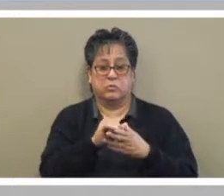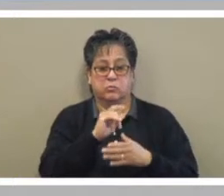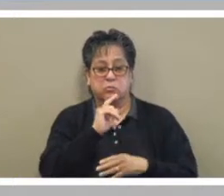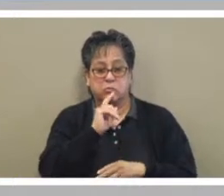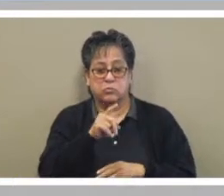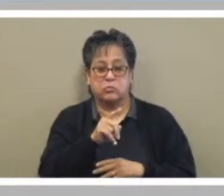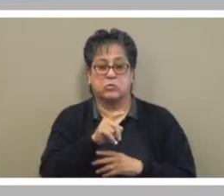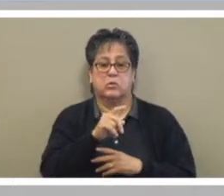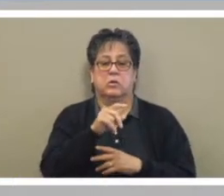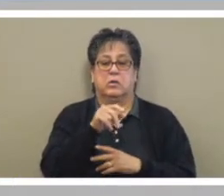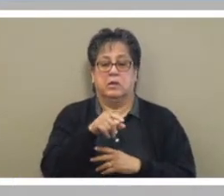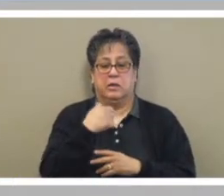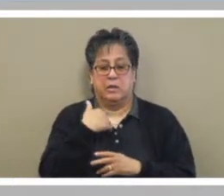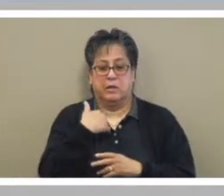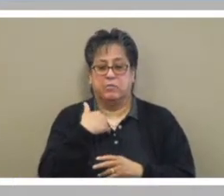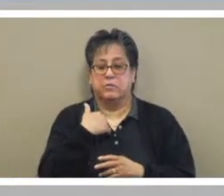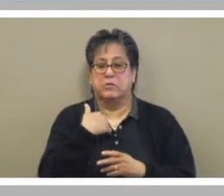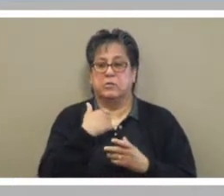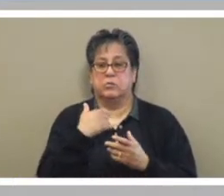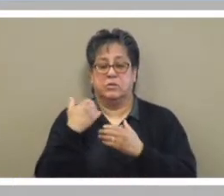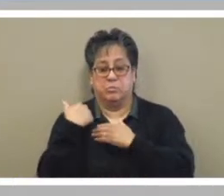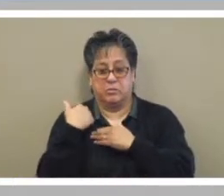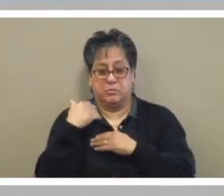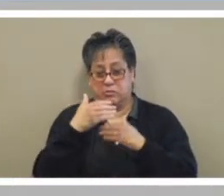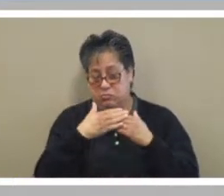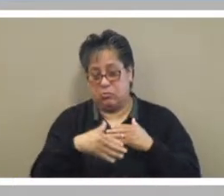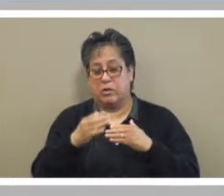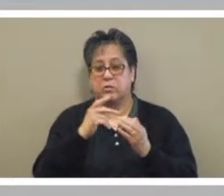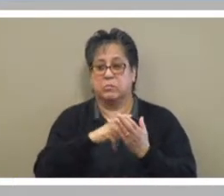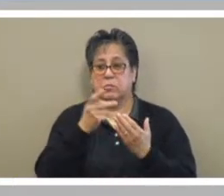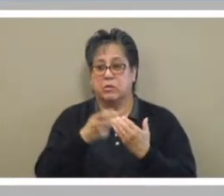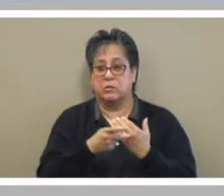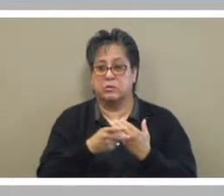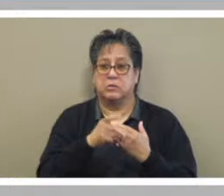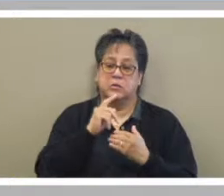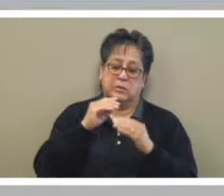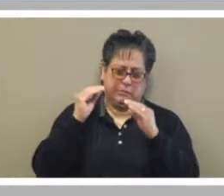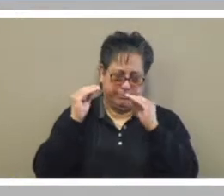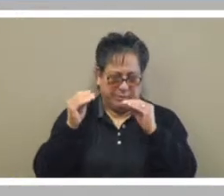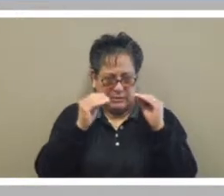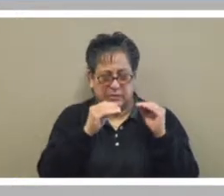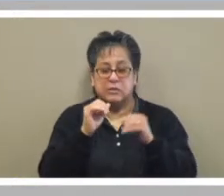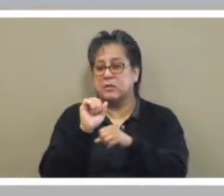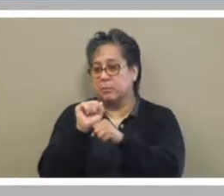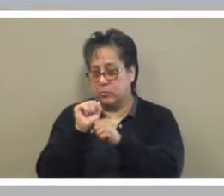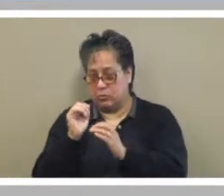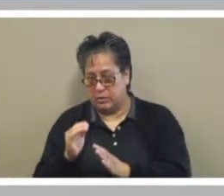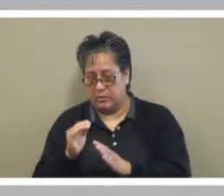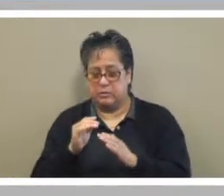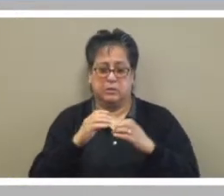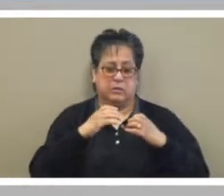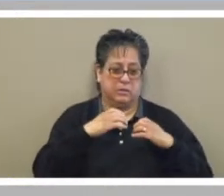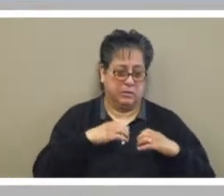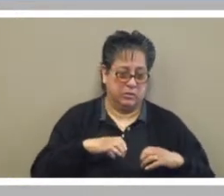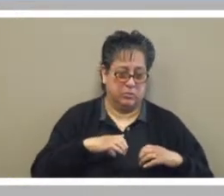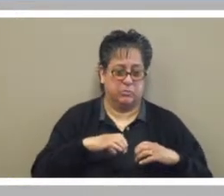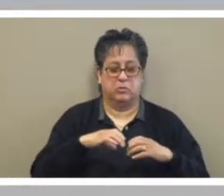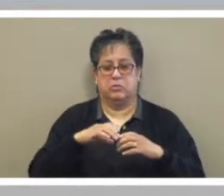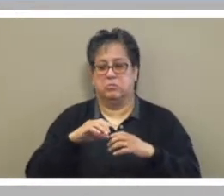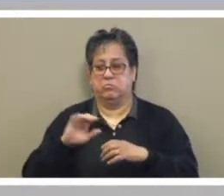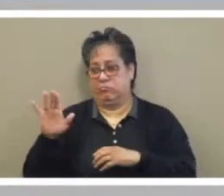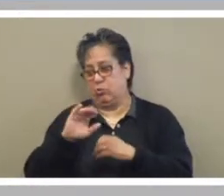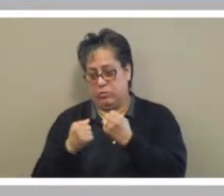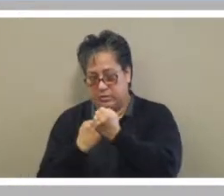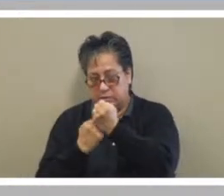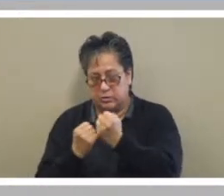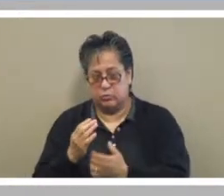was to demonstrate transparency and responsibility throughout the project, really educate our employees, our customers, your constituents